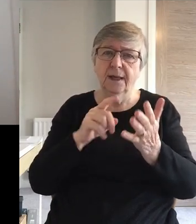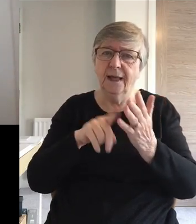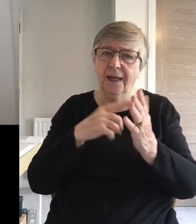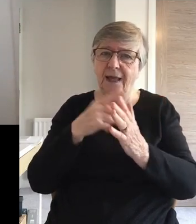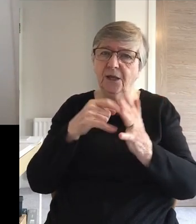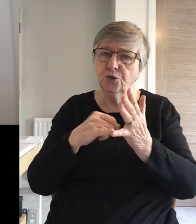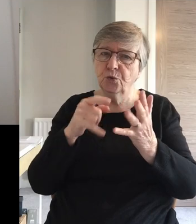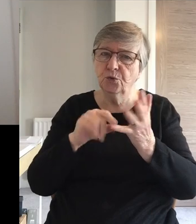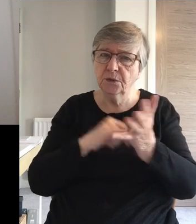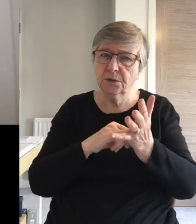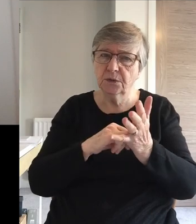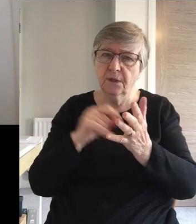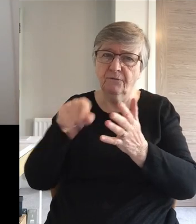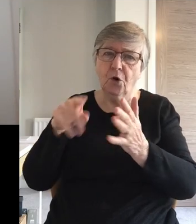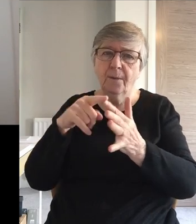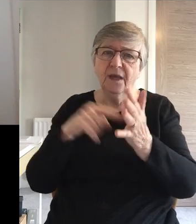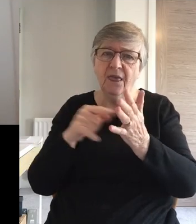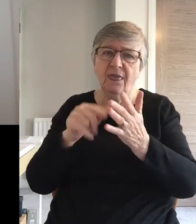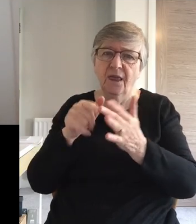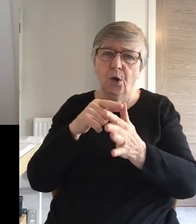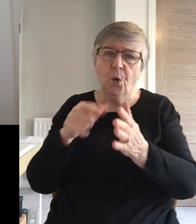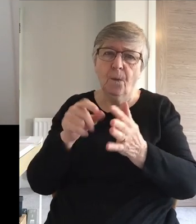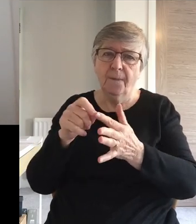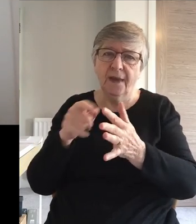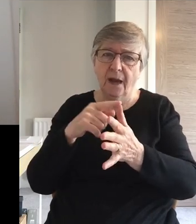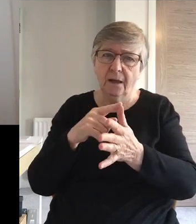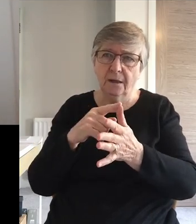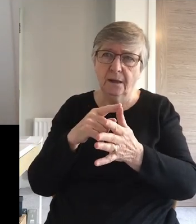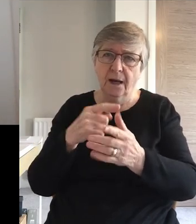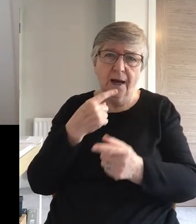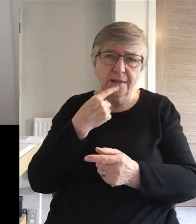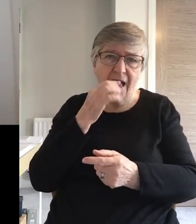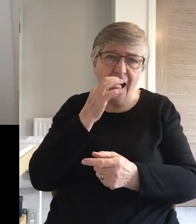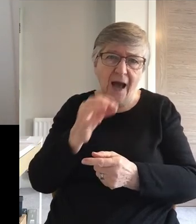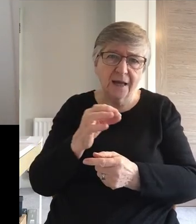Ghebreyesus, an Ethiopian, has urged world leaders to